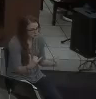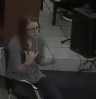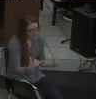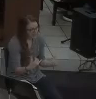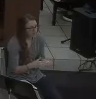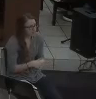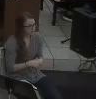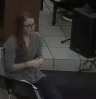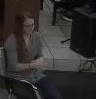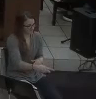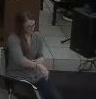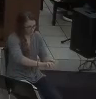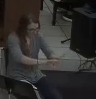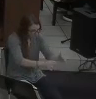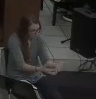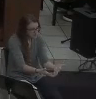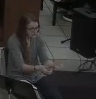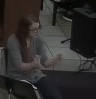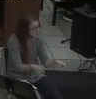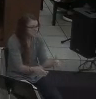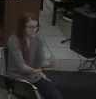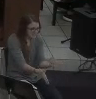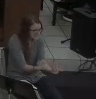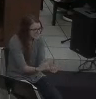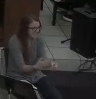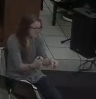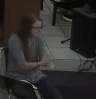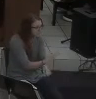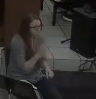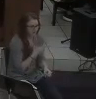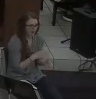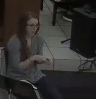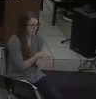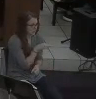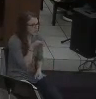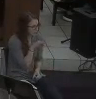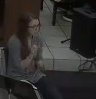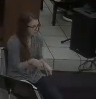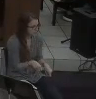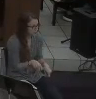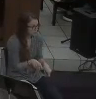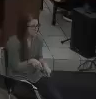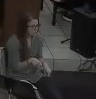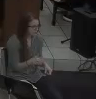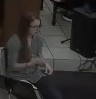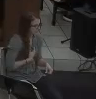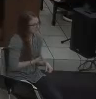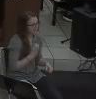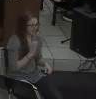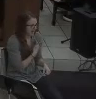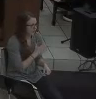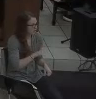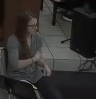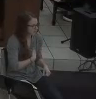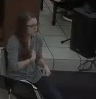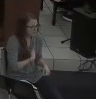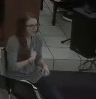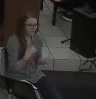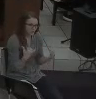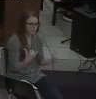so easily could overtake our souls. Today we are called to be a people